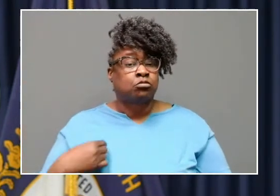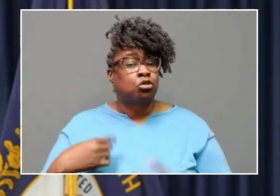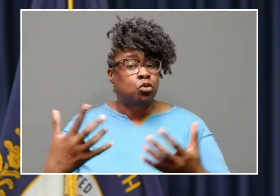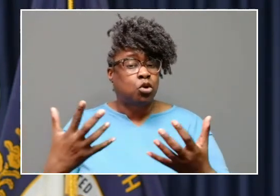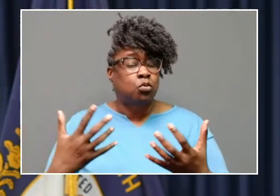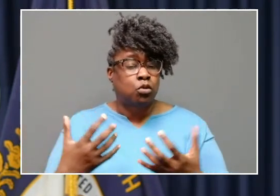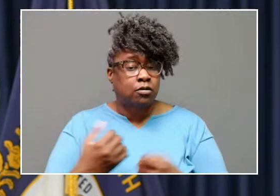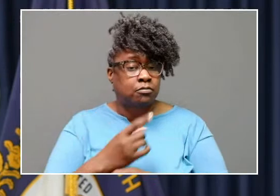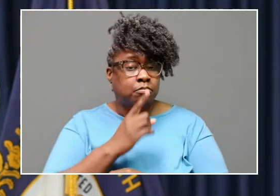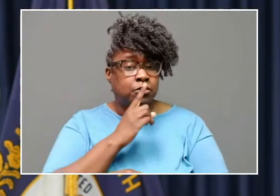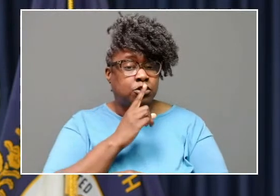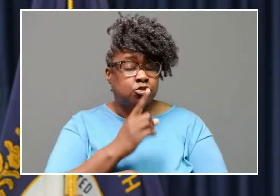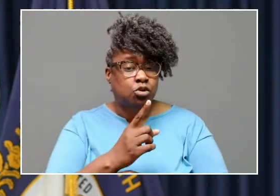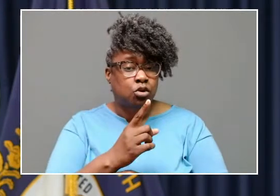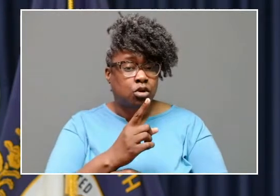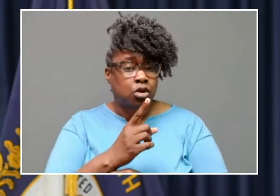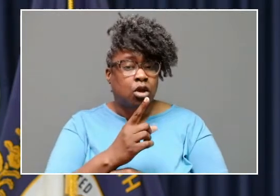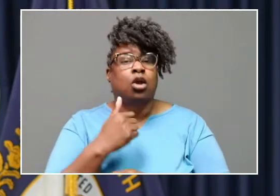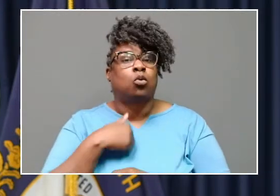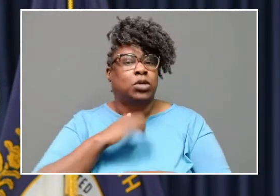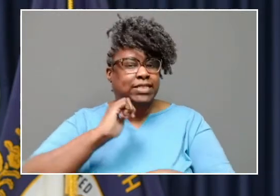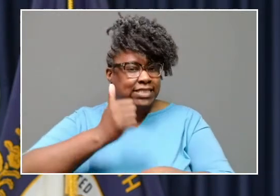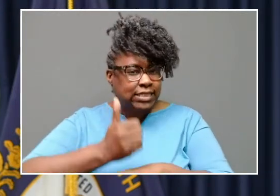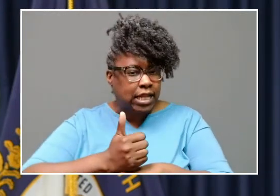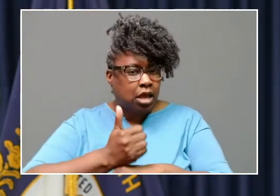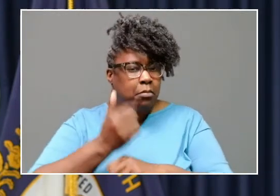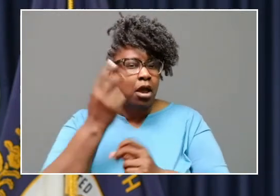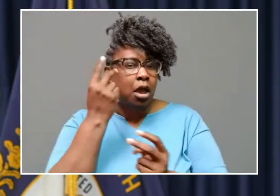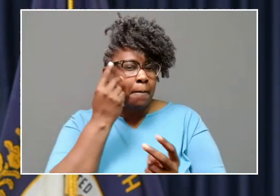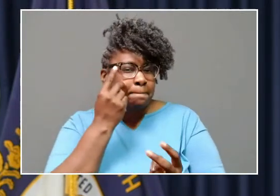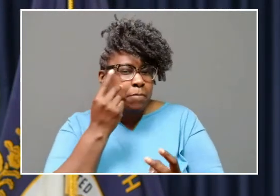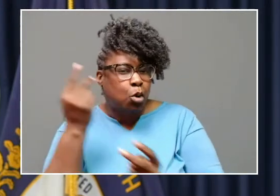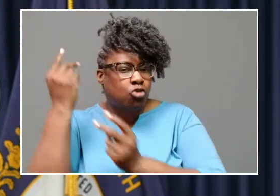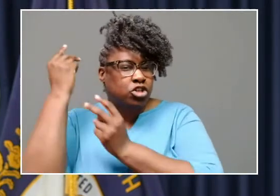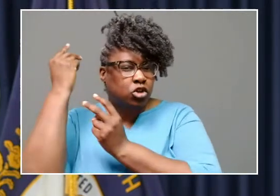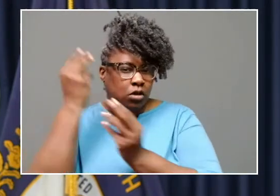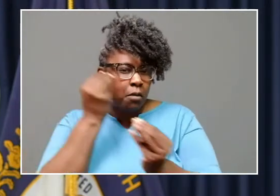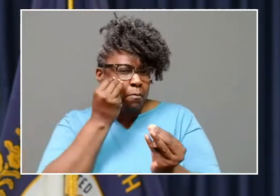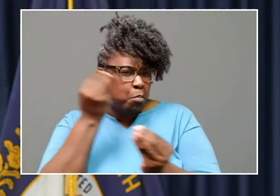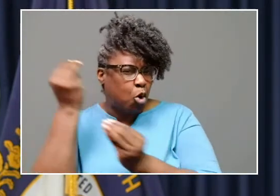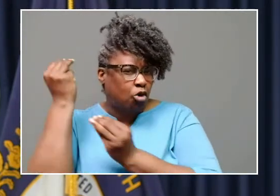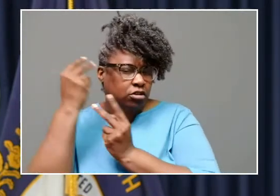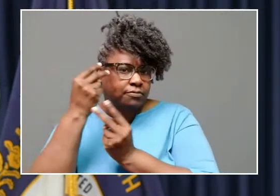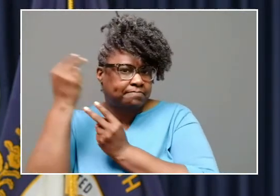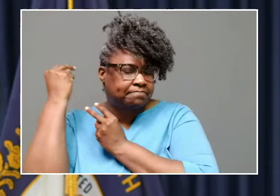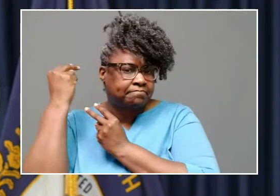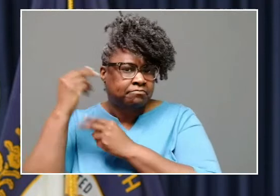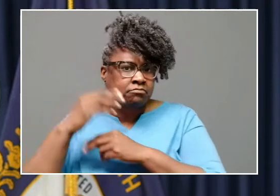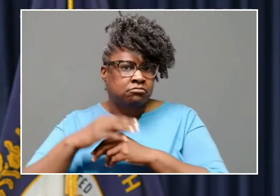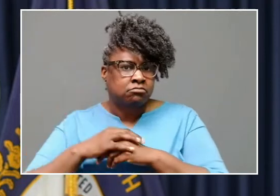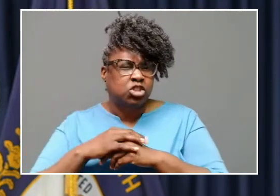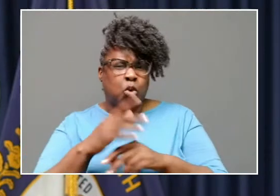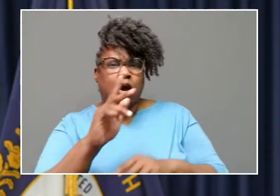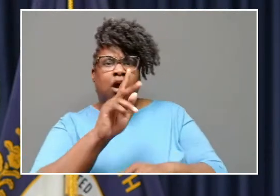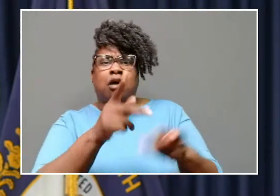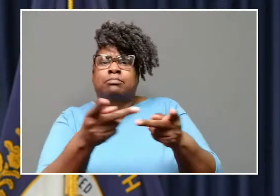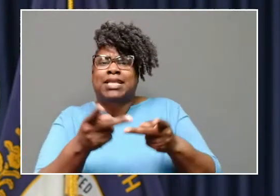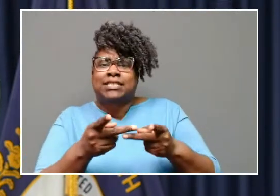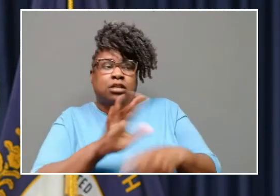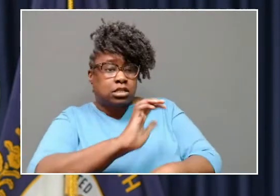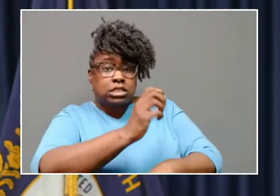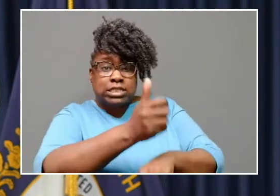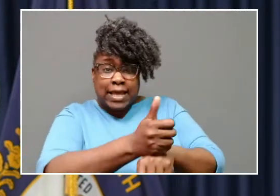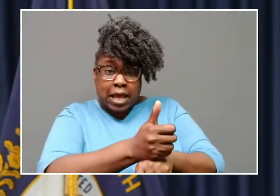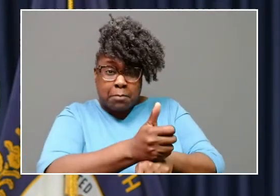a type of memorial that remembers this time, gives people a place to grieve, but also shows the heroism